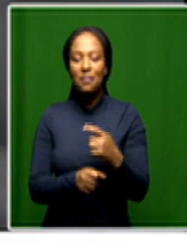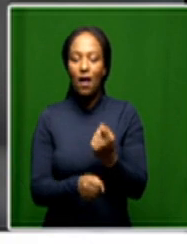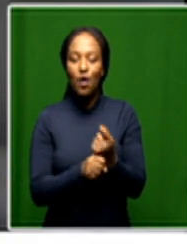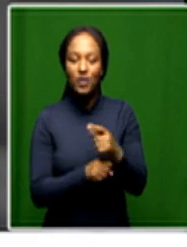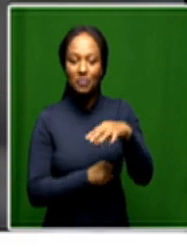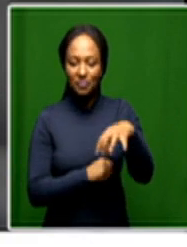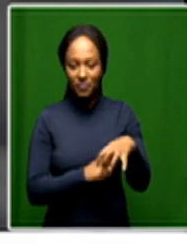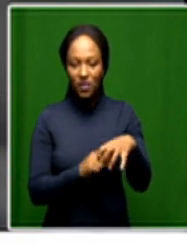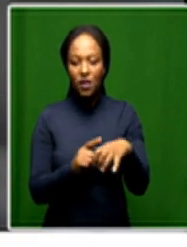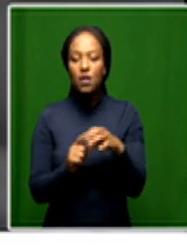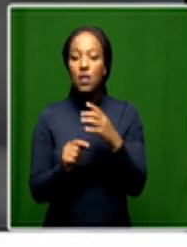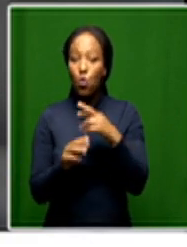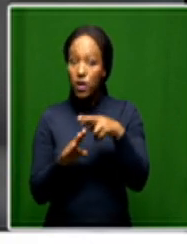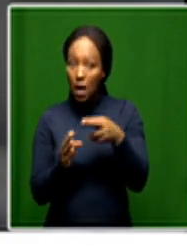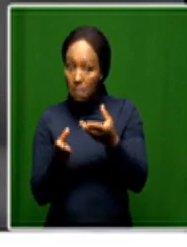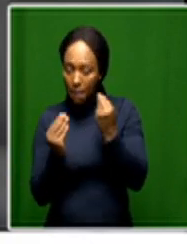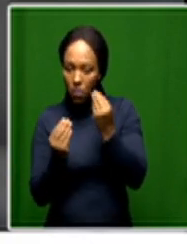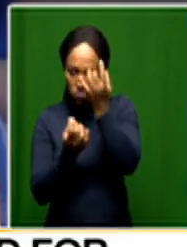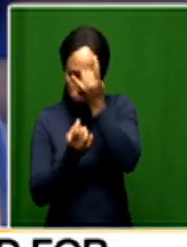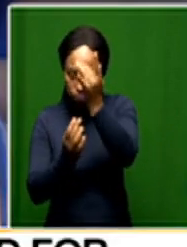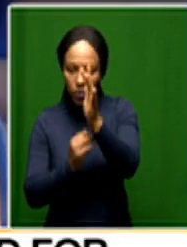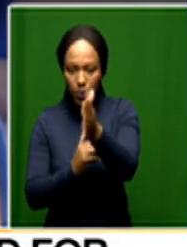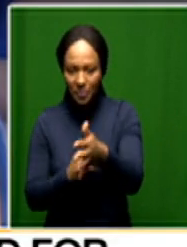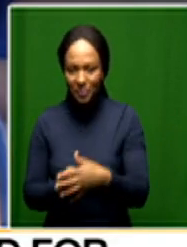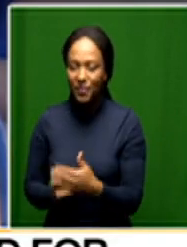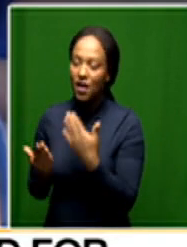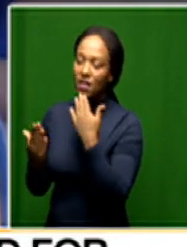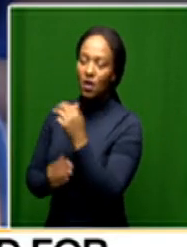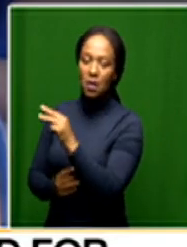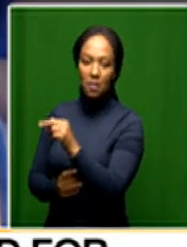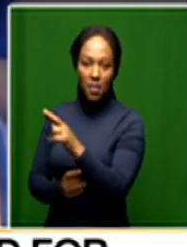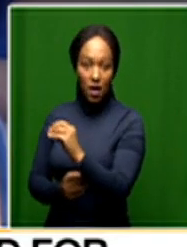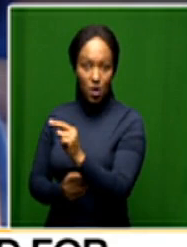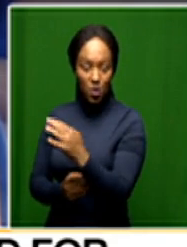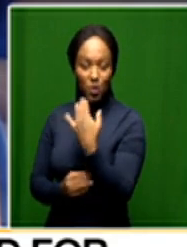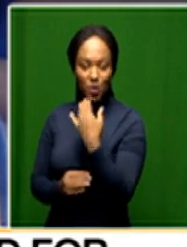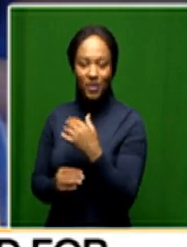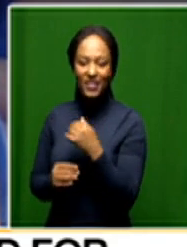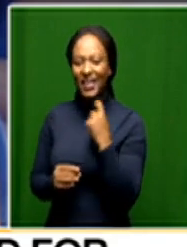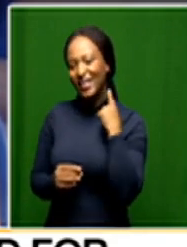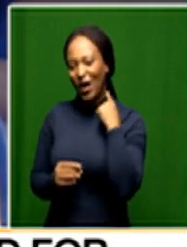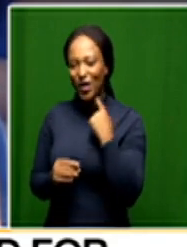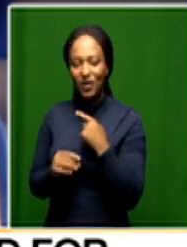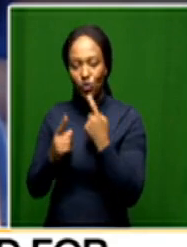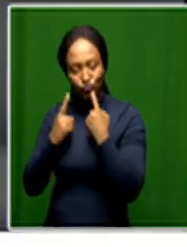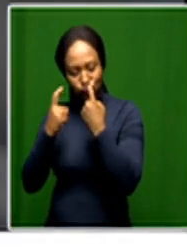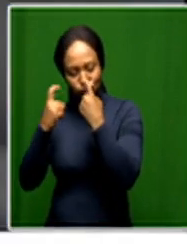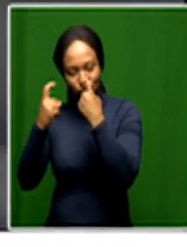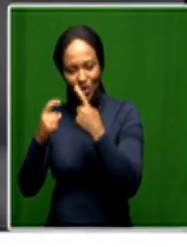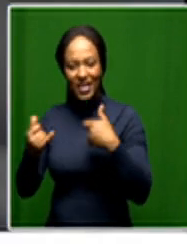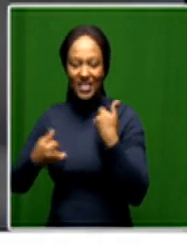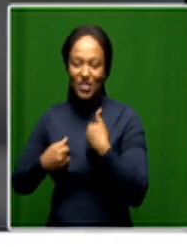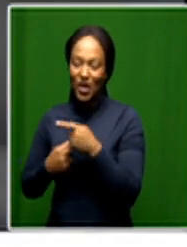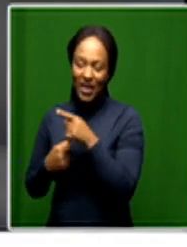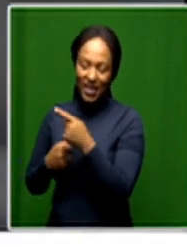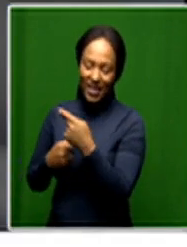Gauteng province, and then we'll release those results immediately. All right, Marion, thanks for talking to us. Your gorgeous little dog is running behind you, so enjoy her, or